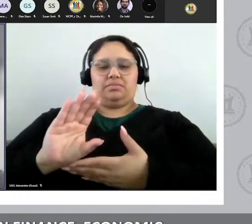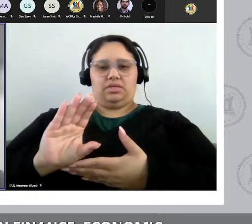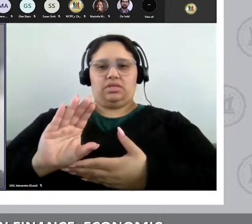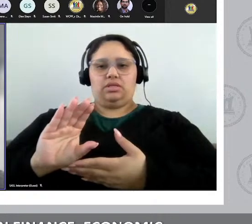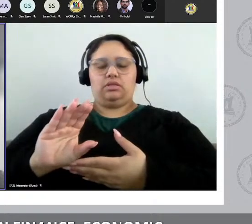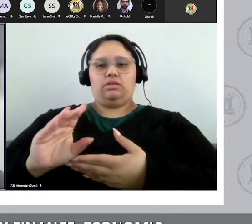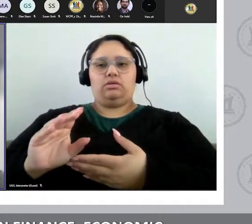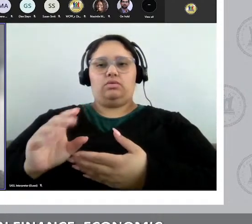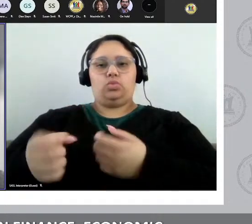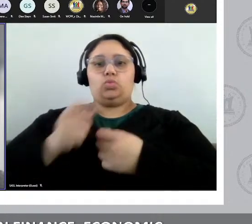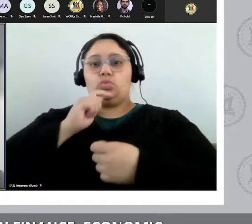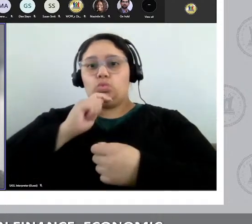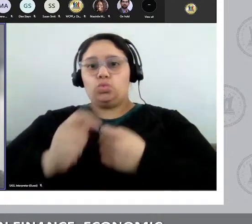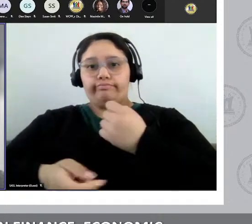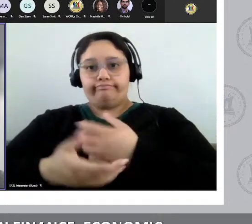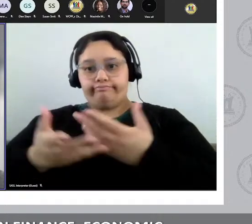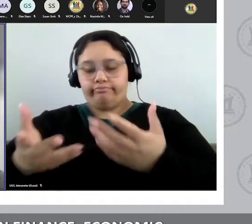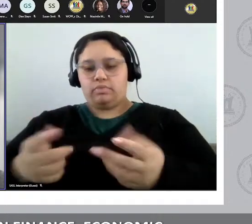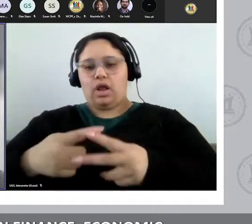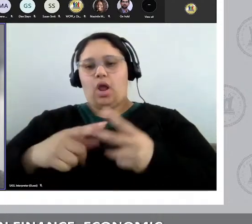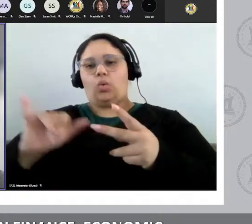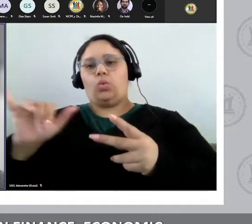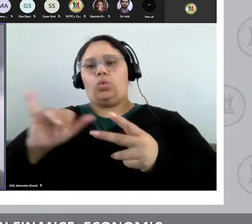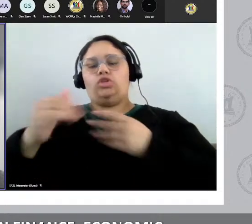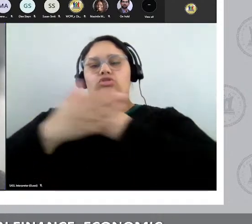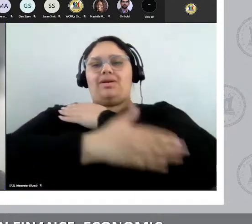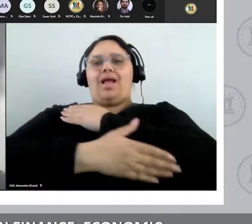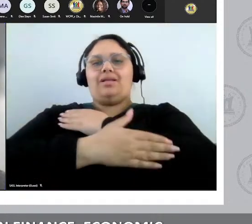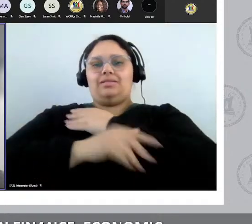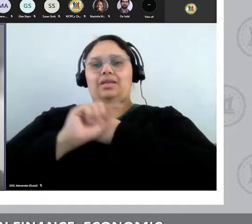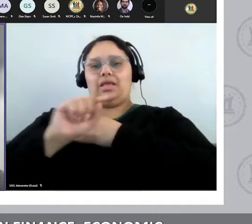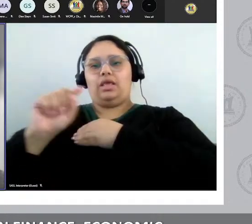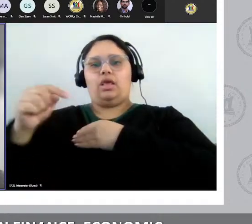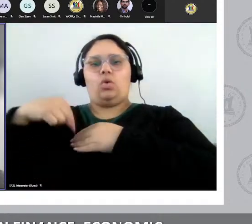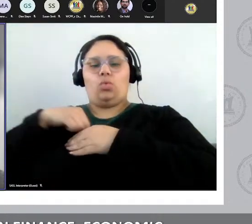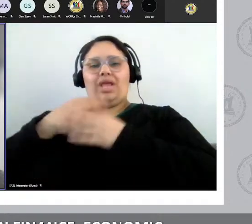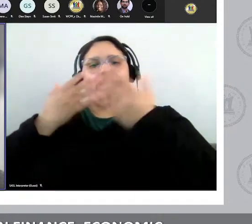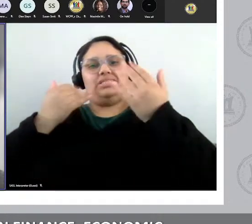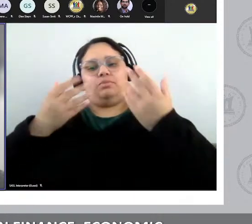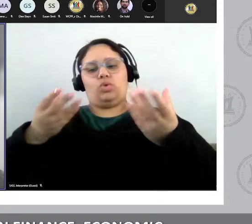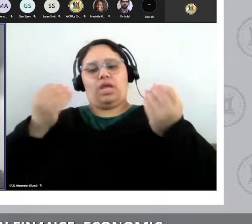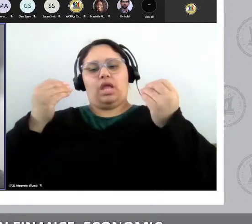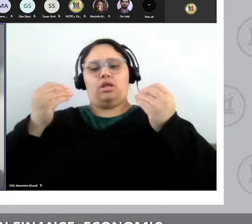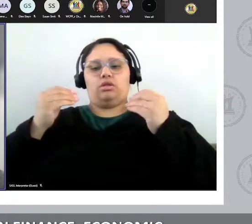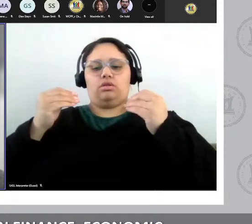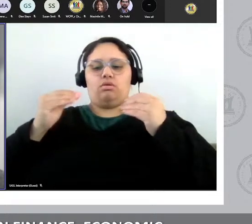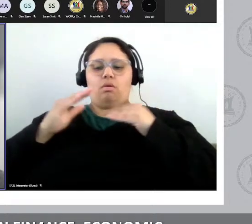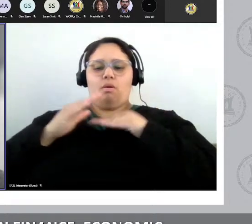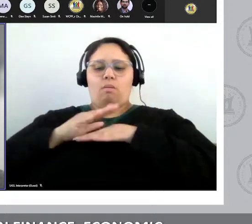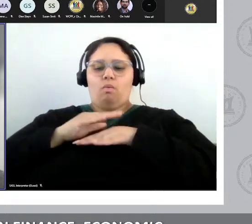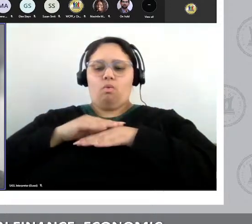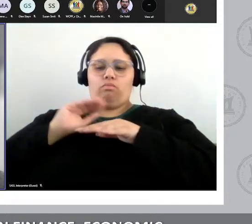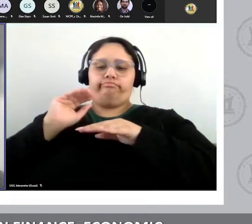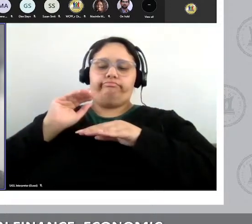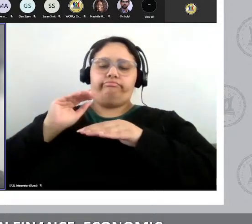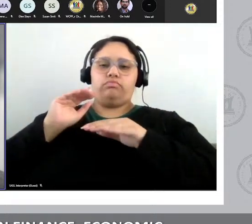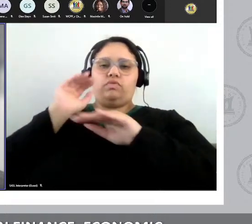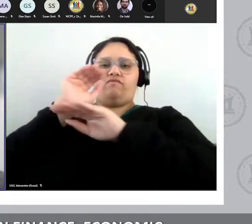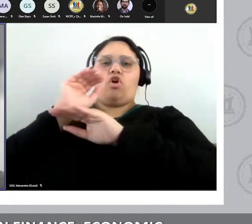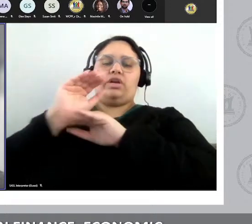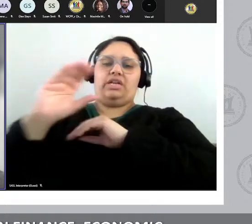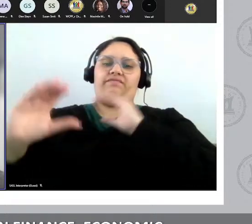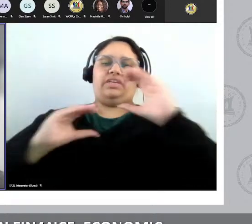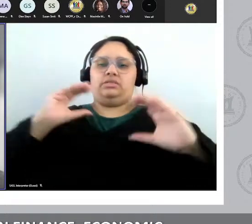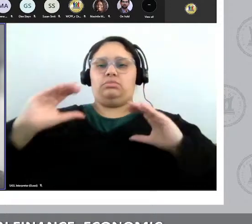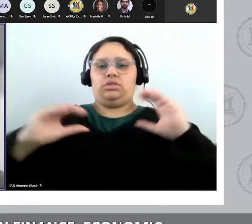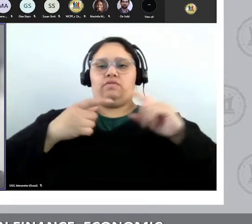And also, from which countries do we anticipate to get the most foreign investment from with regards